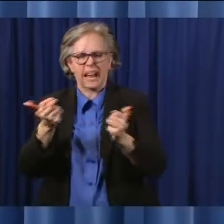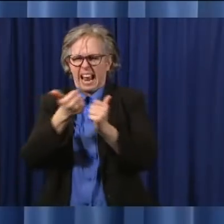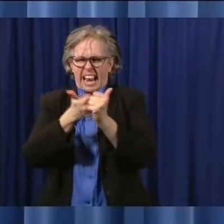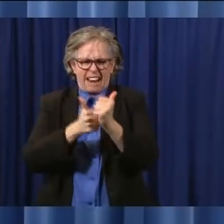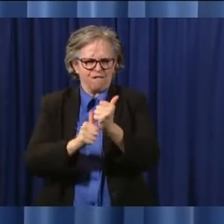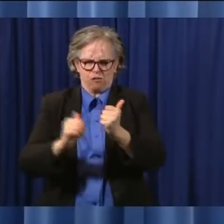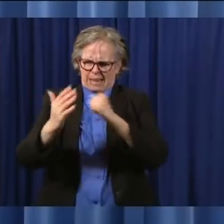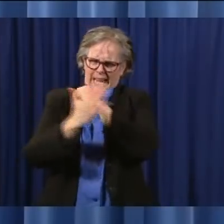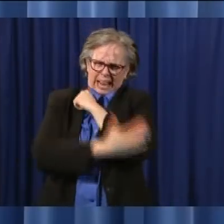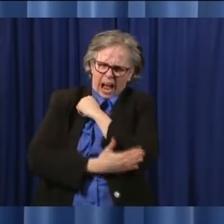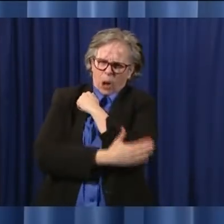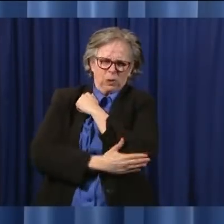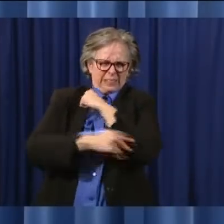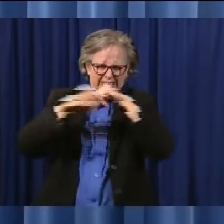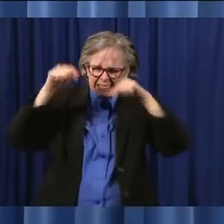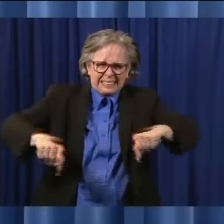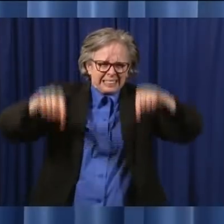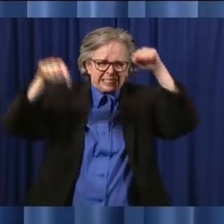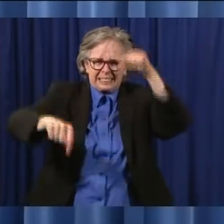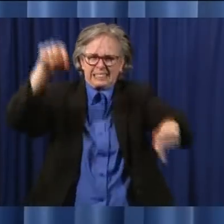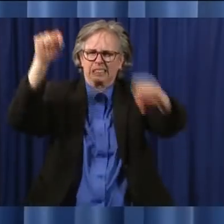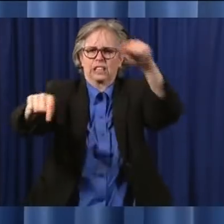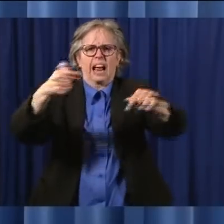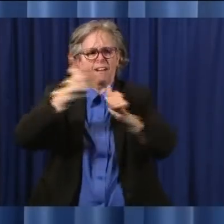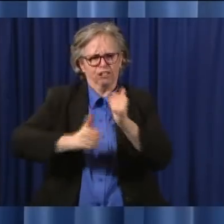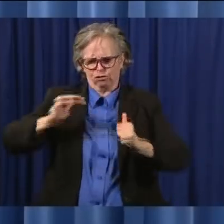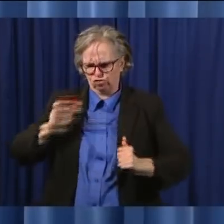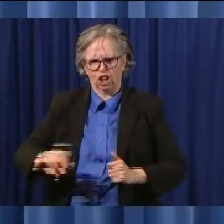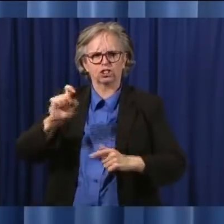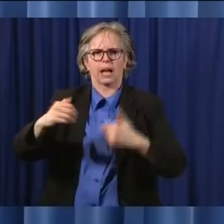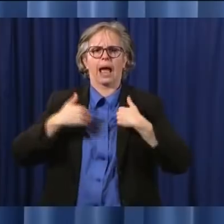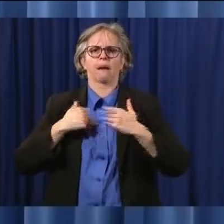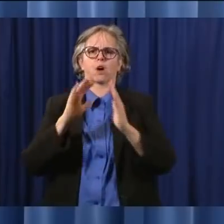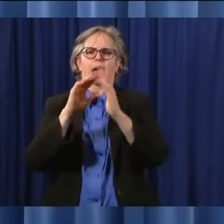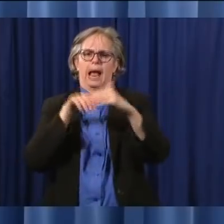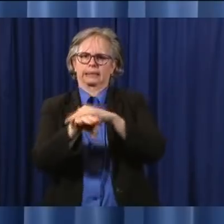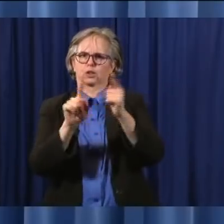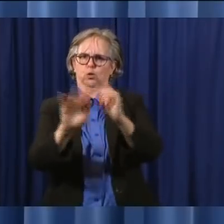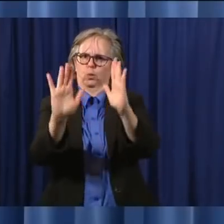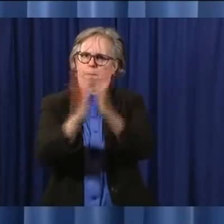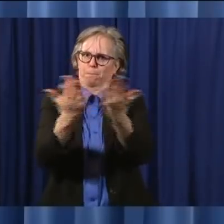have that opportunity, no matter what their income.